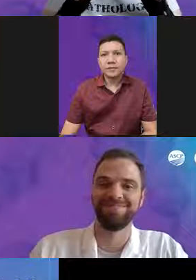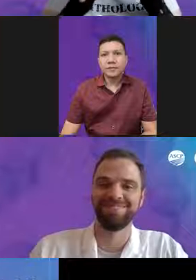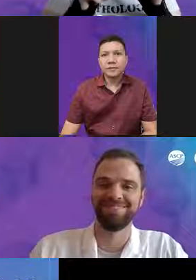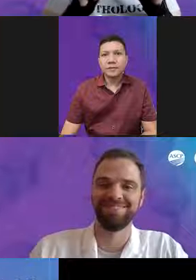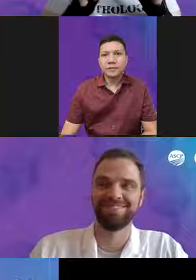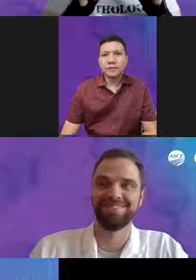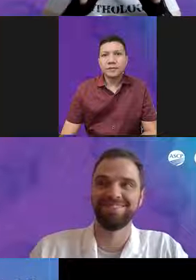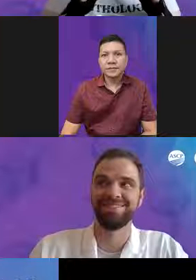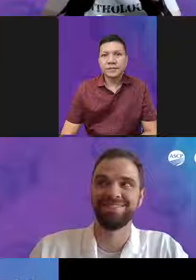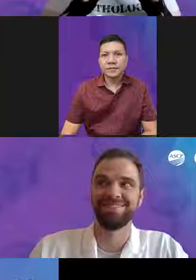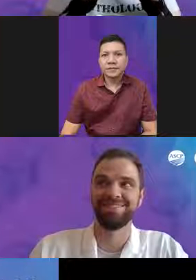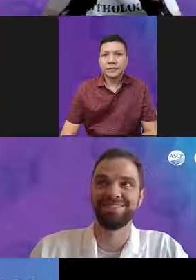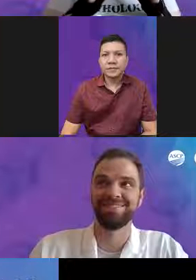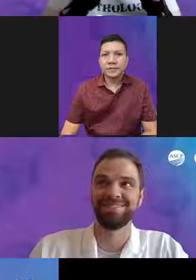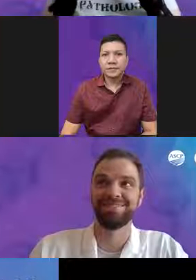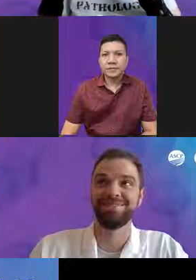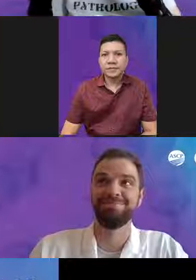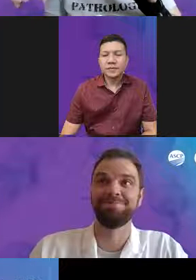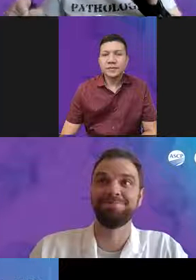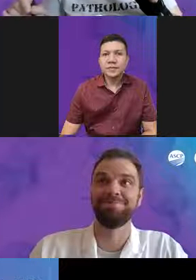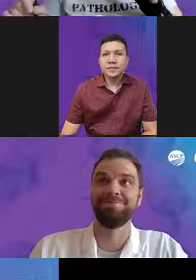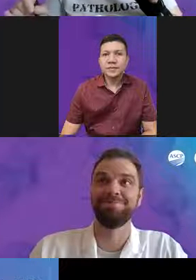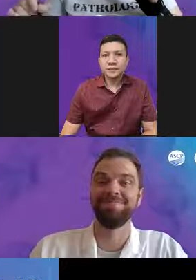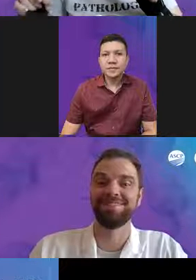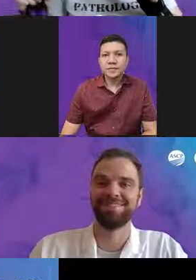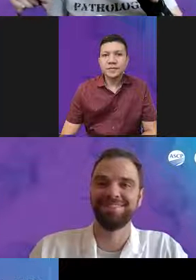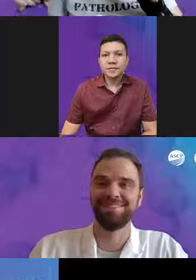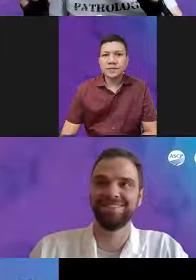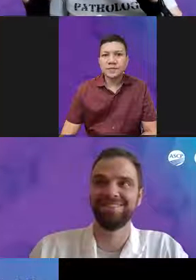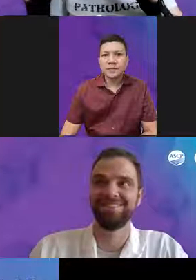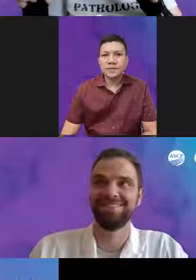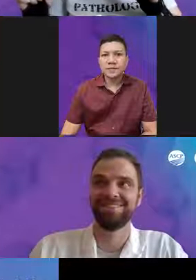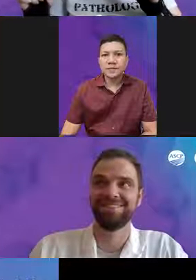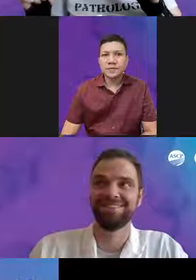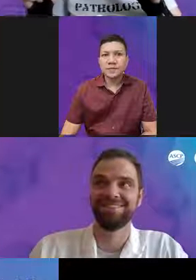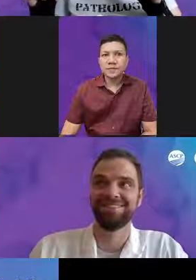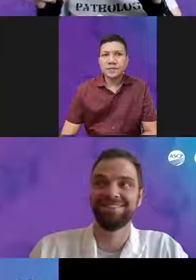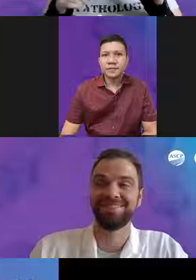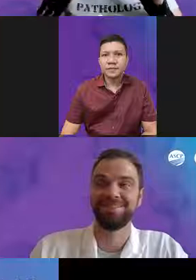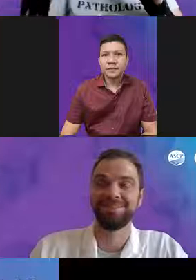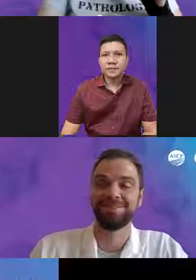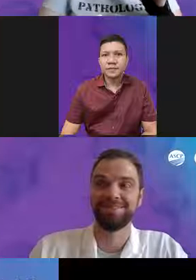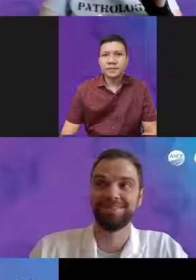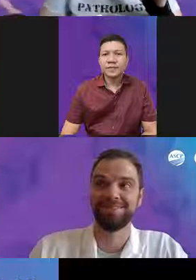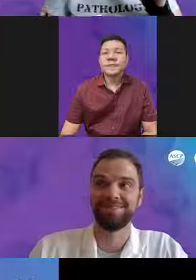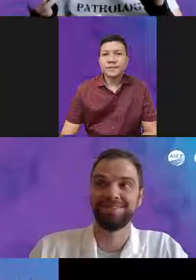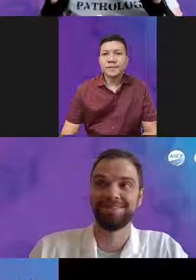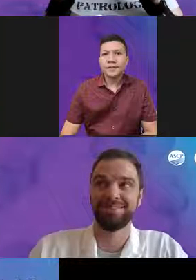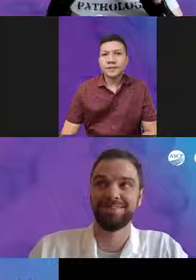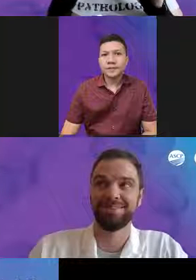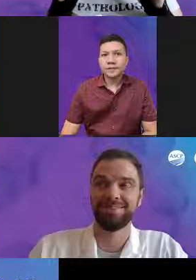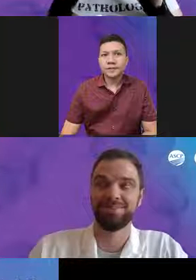order for nutrients to get into the cells of the organs that it's delivering it